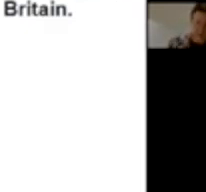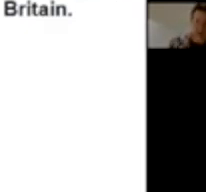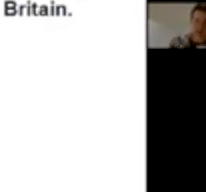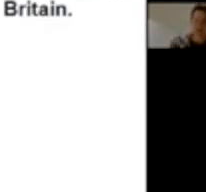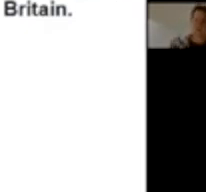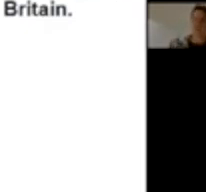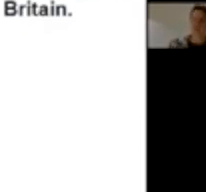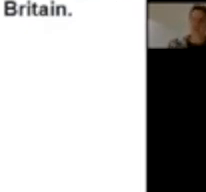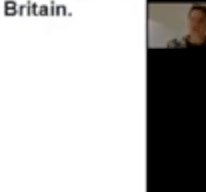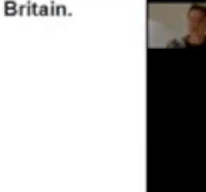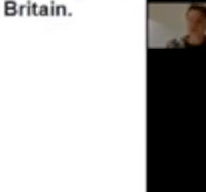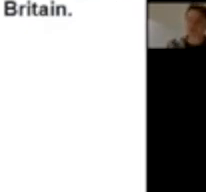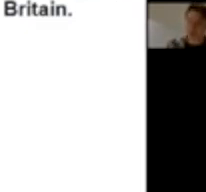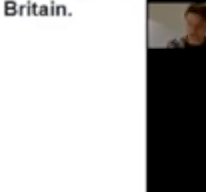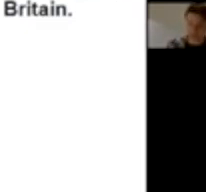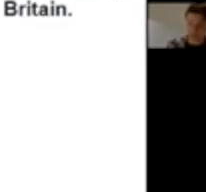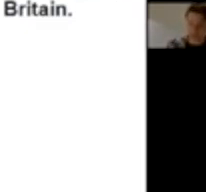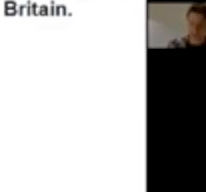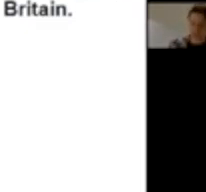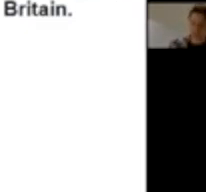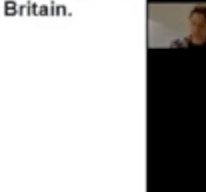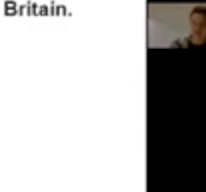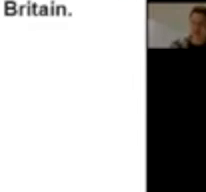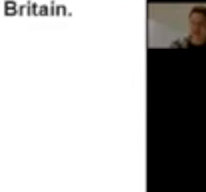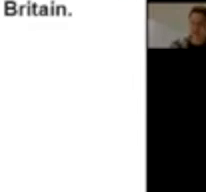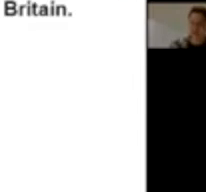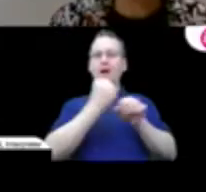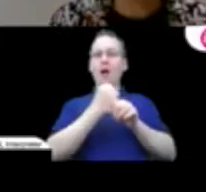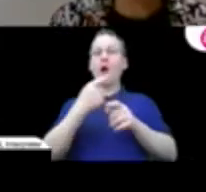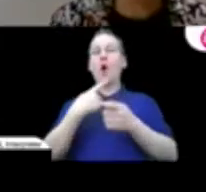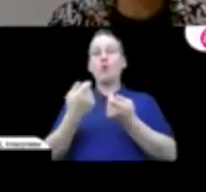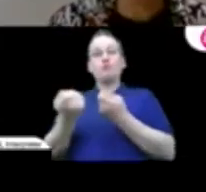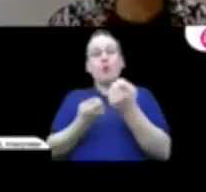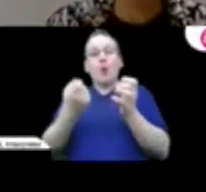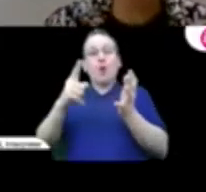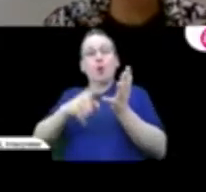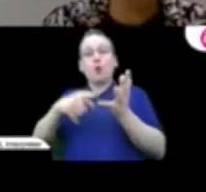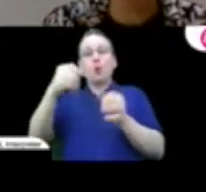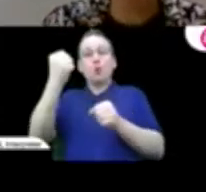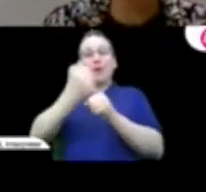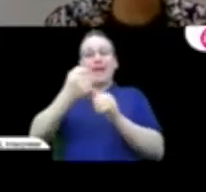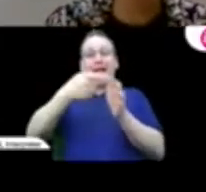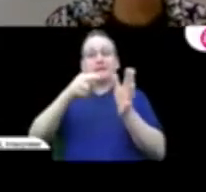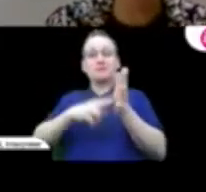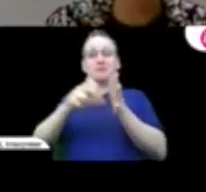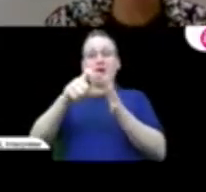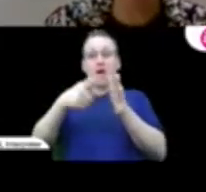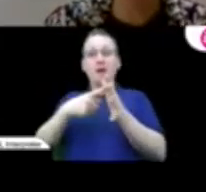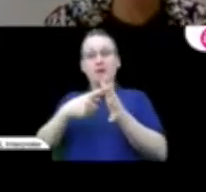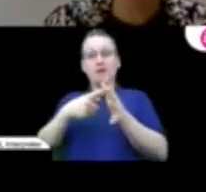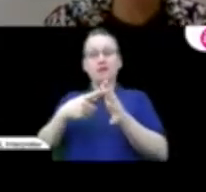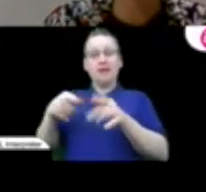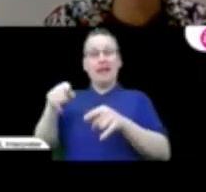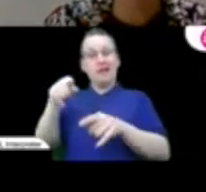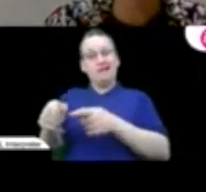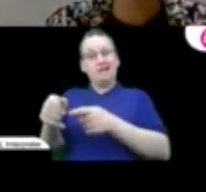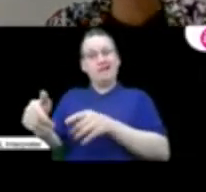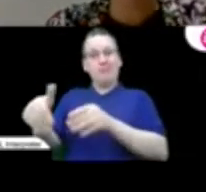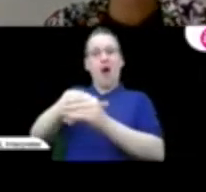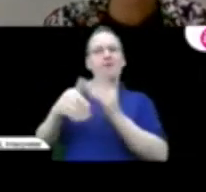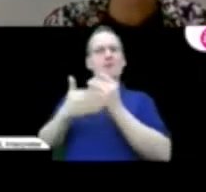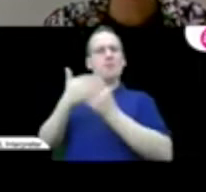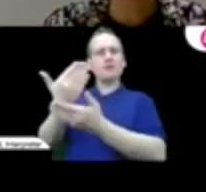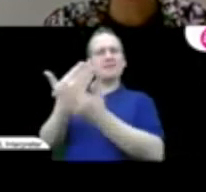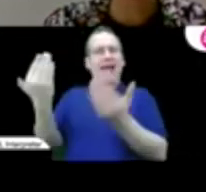King Mwanga ruled Buganda, which is now part of modern day Uganda. And